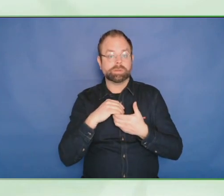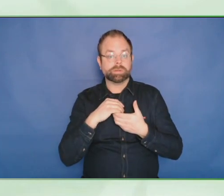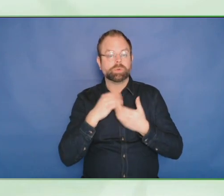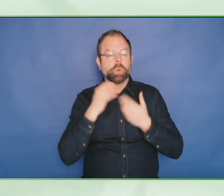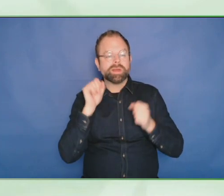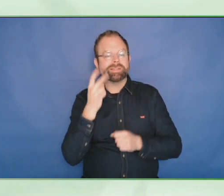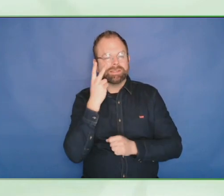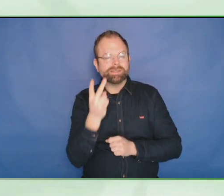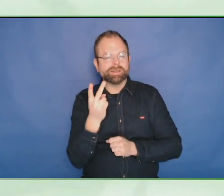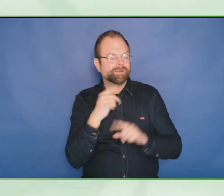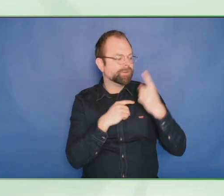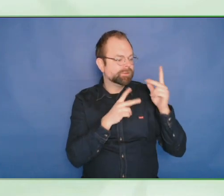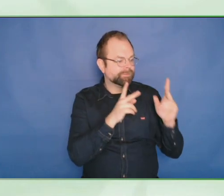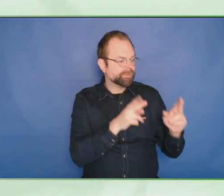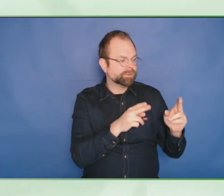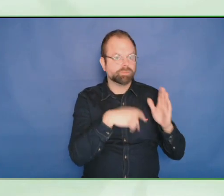I'll